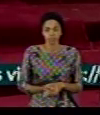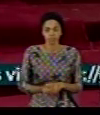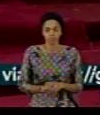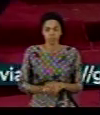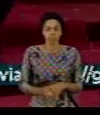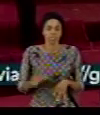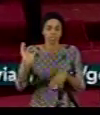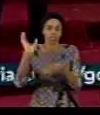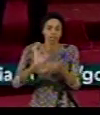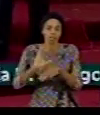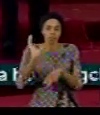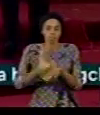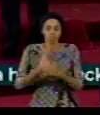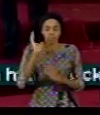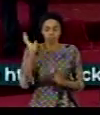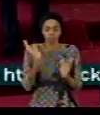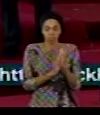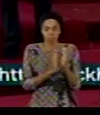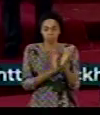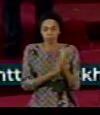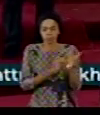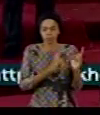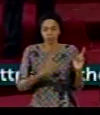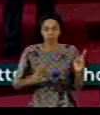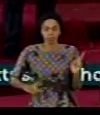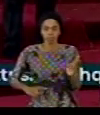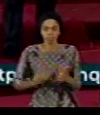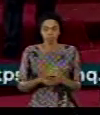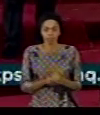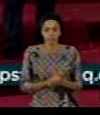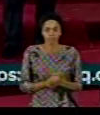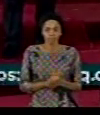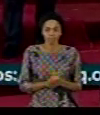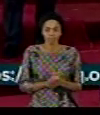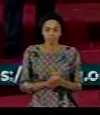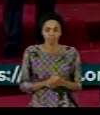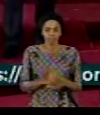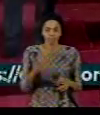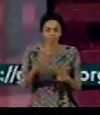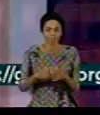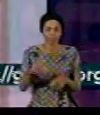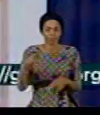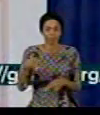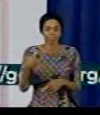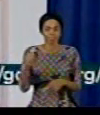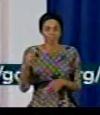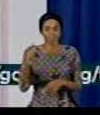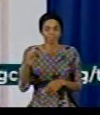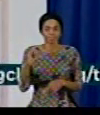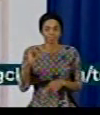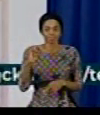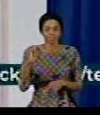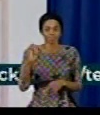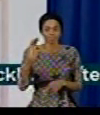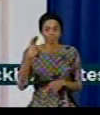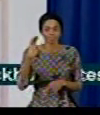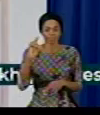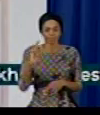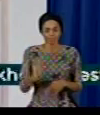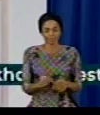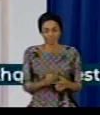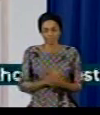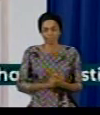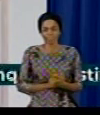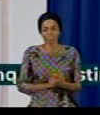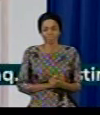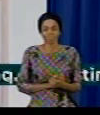Church, praise the Lord. I'm back again. My name is Patience Donald Igorebu. I worship at